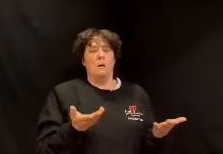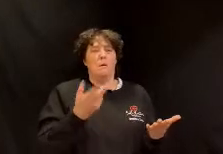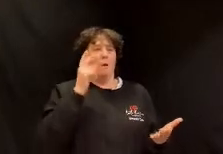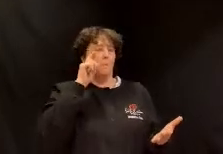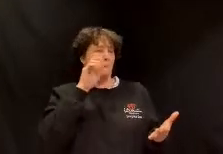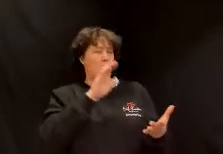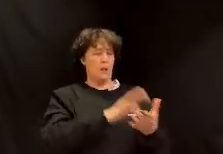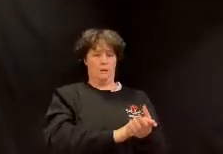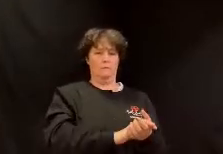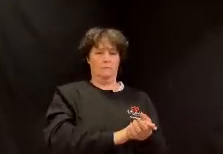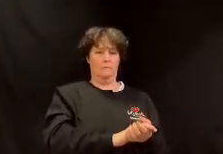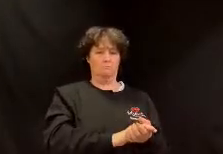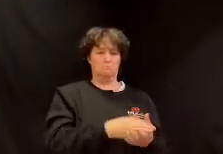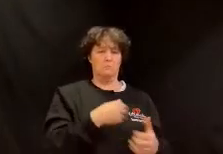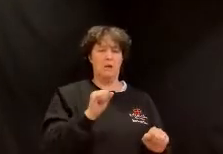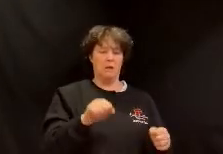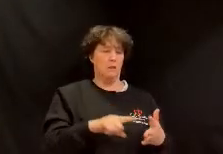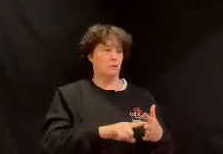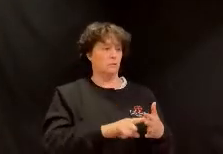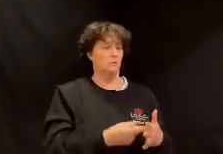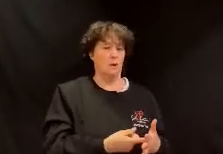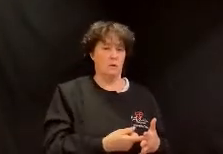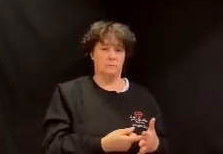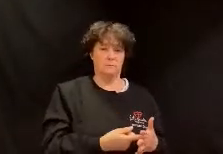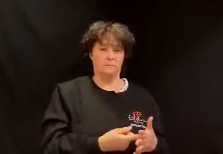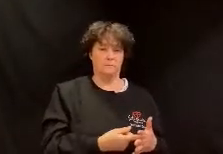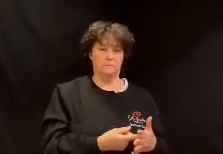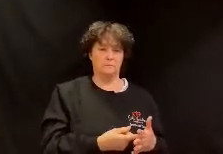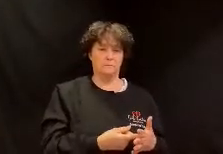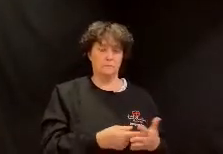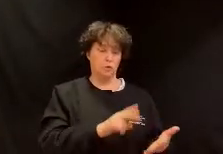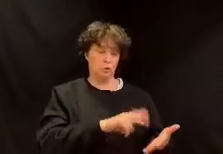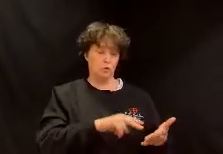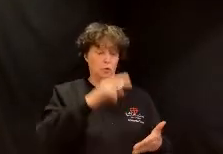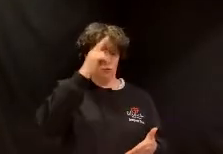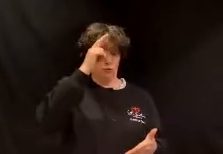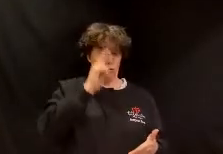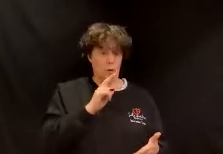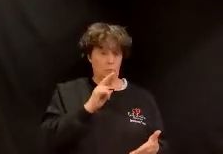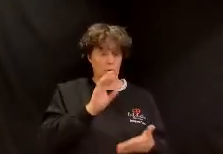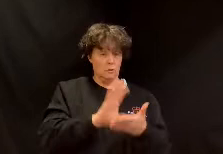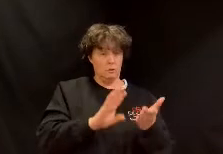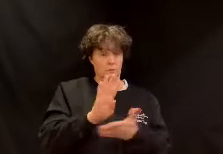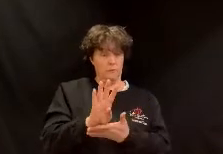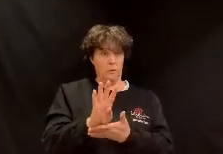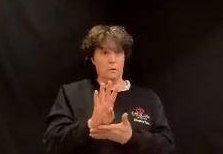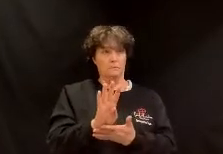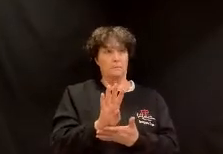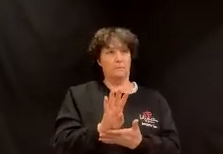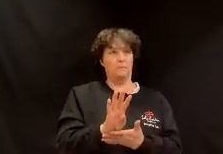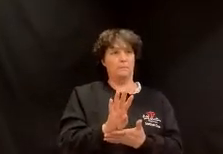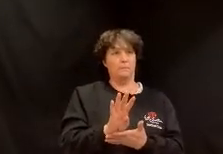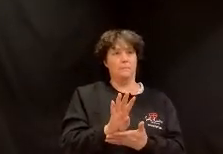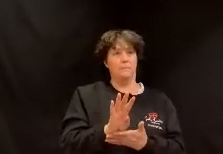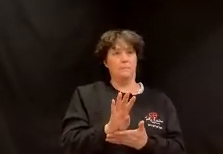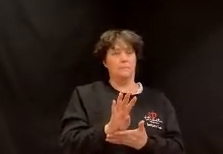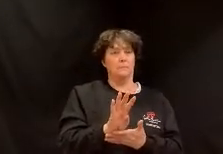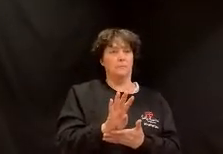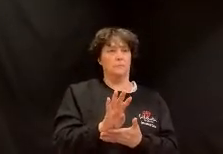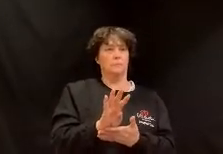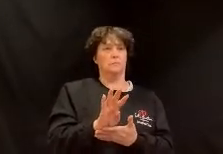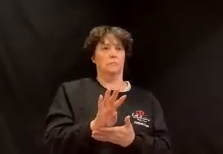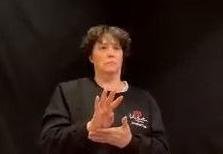right? I can activate this thing. Amen. Look what it says here in Romans 4. Look out in your Bible real quick here. In Romans